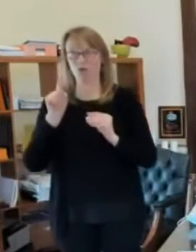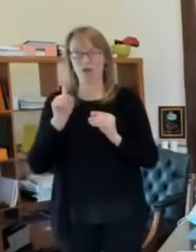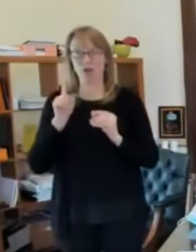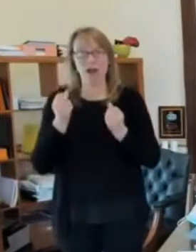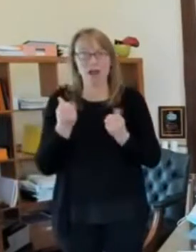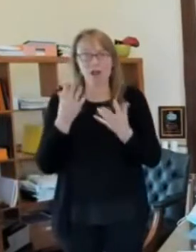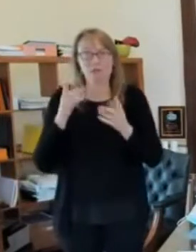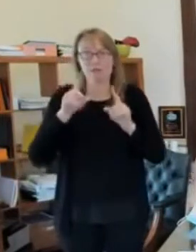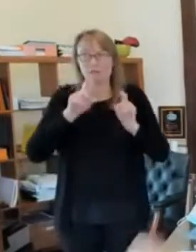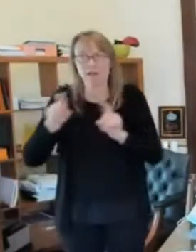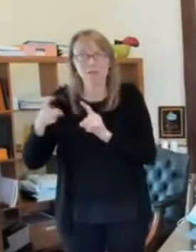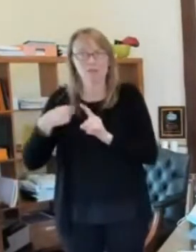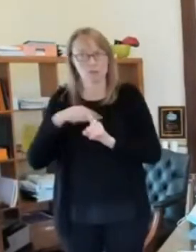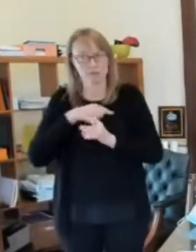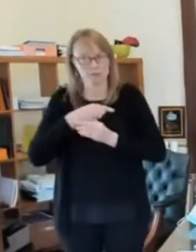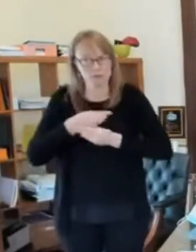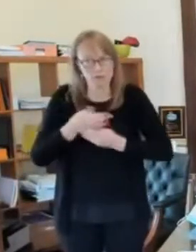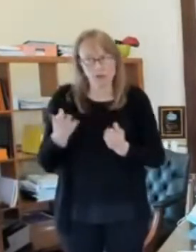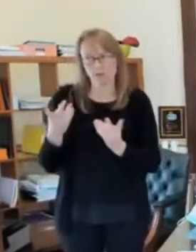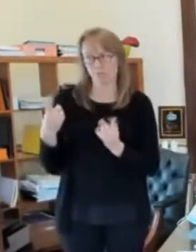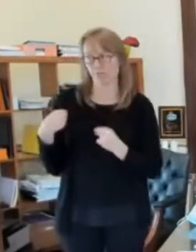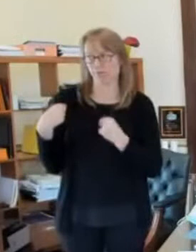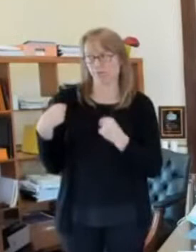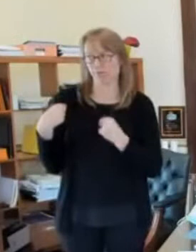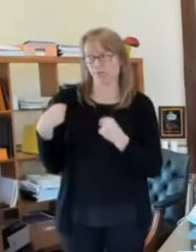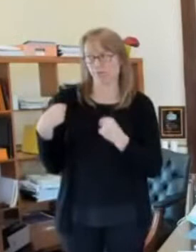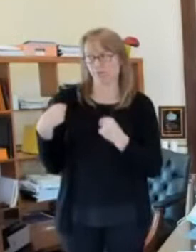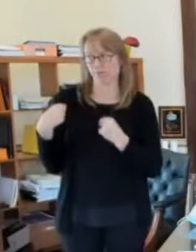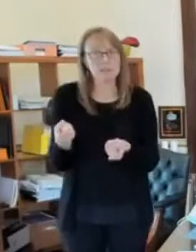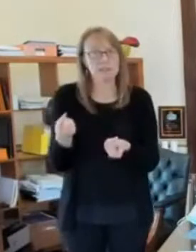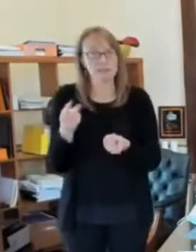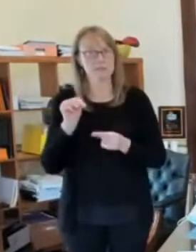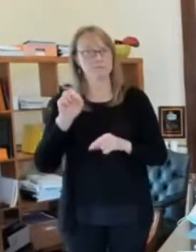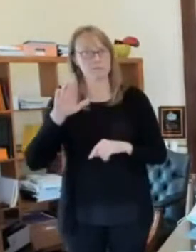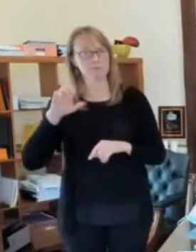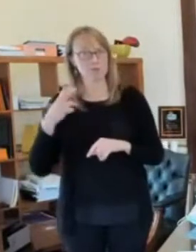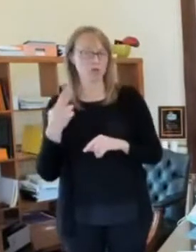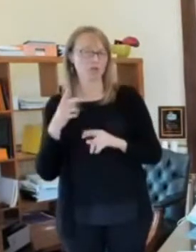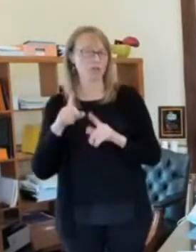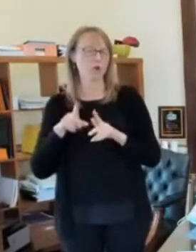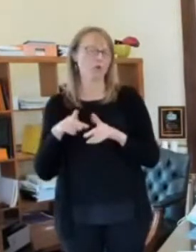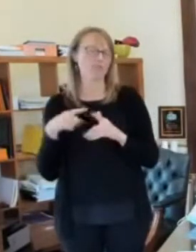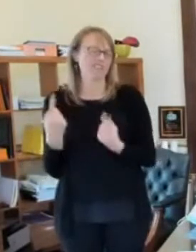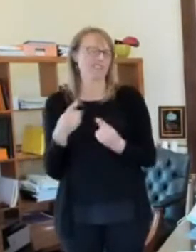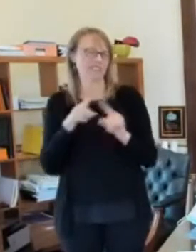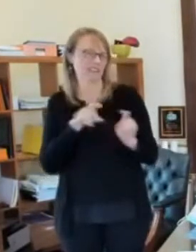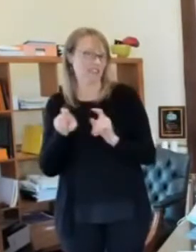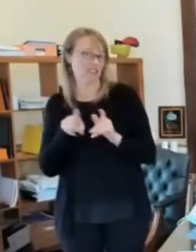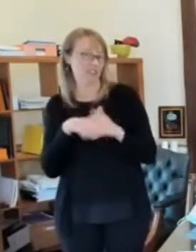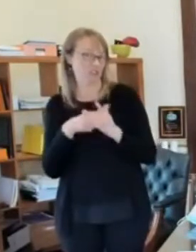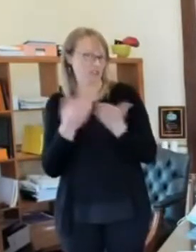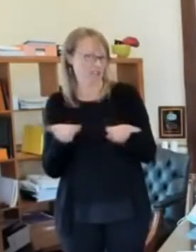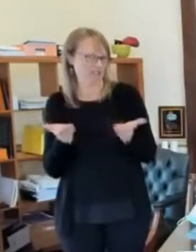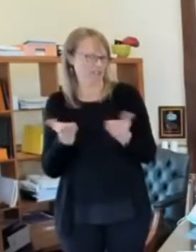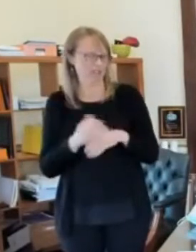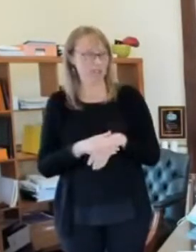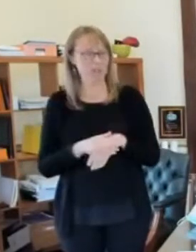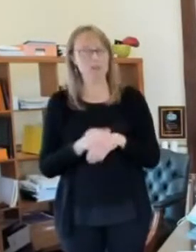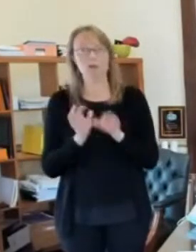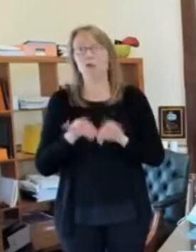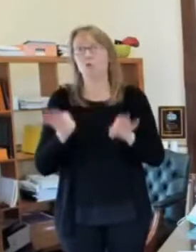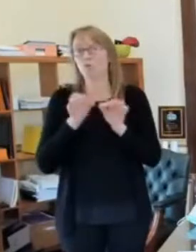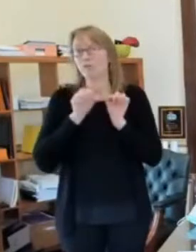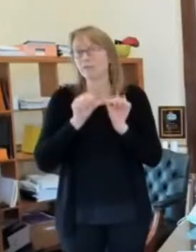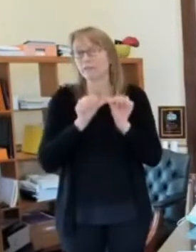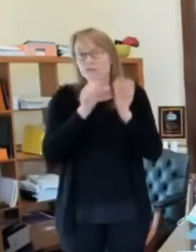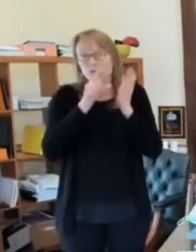And so we've got to continue to test, even though the vaccine is on